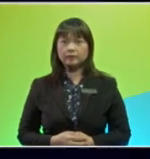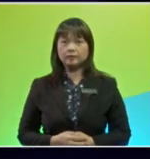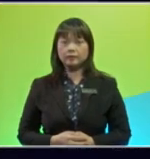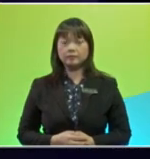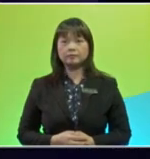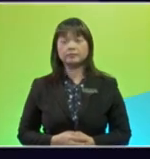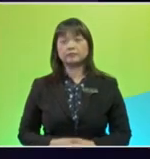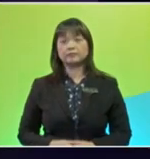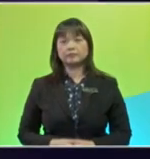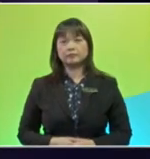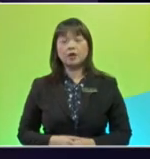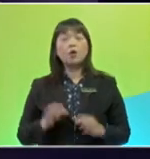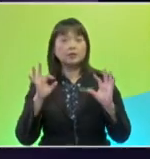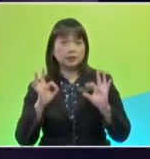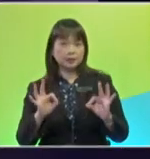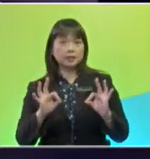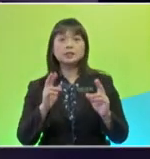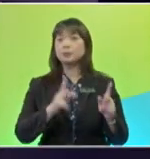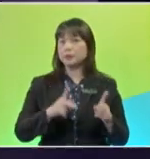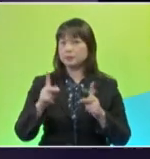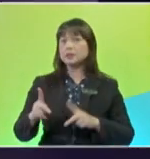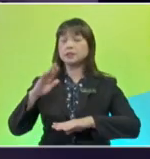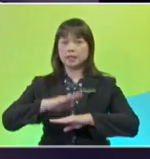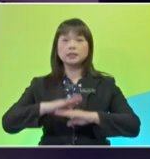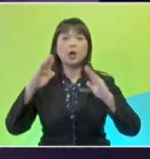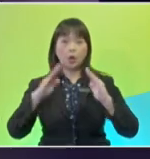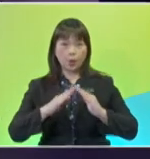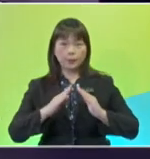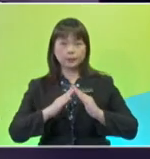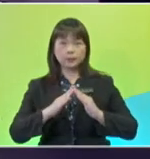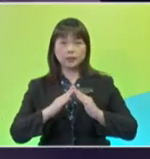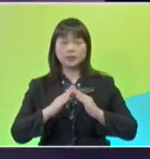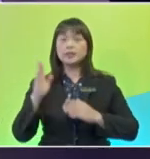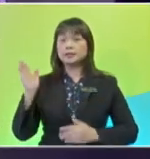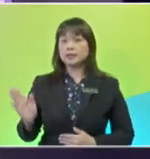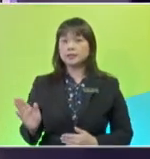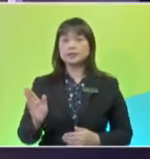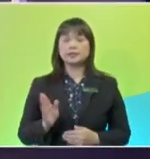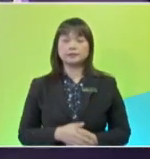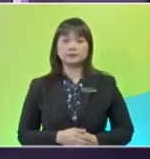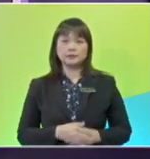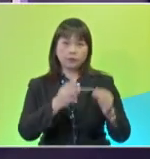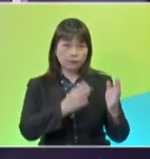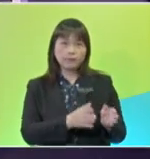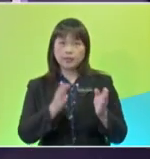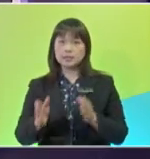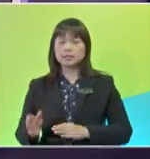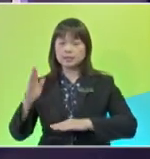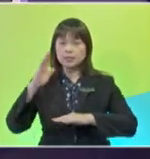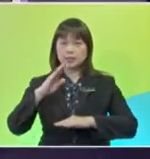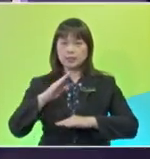right. So, all right, peoples at home, pretty much that's the phases of moon, and we have experienced it live here in the